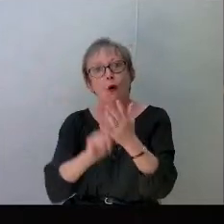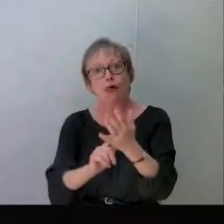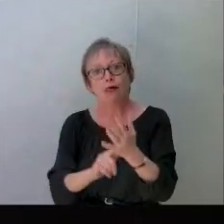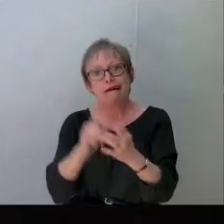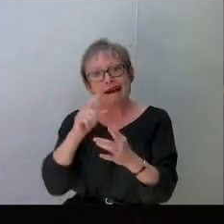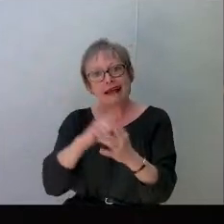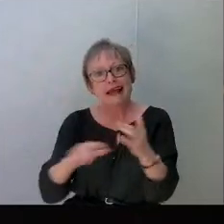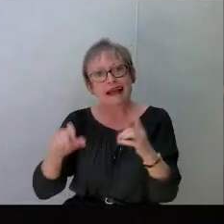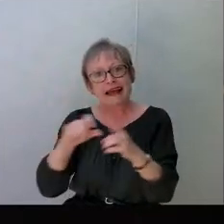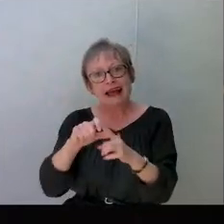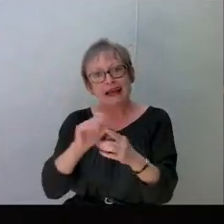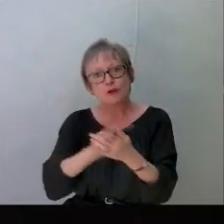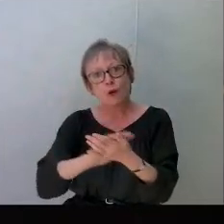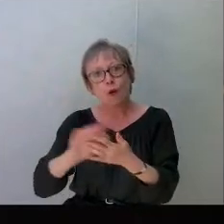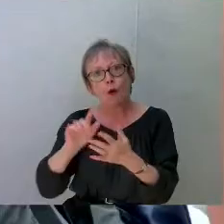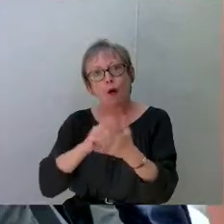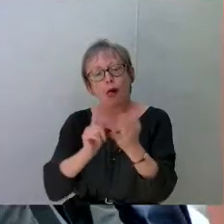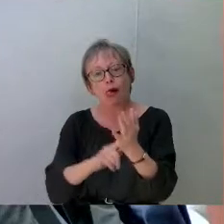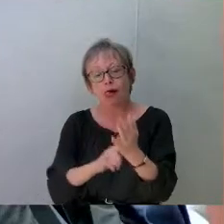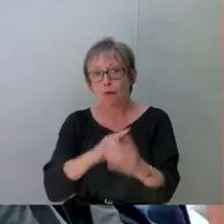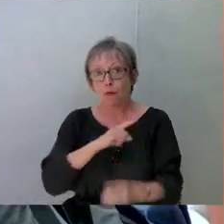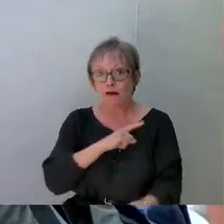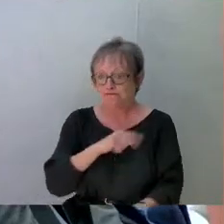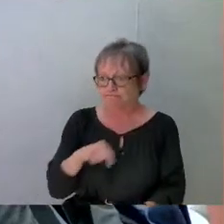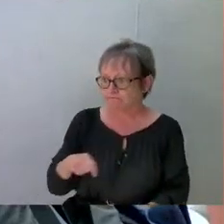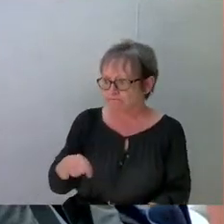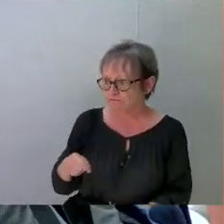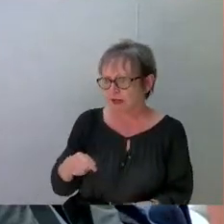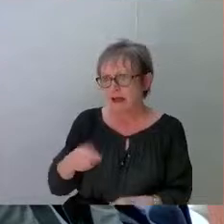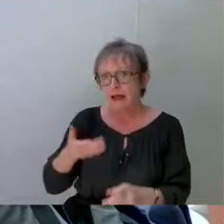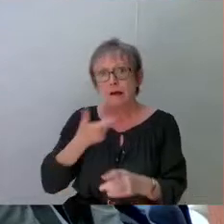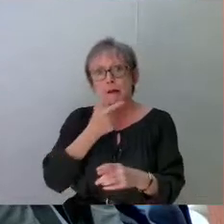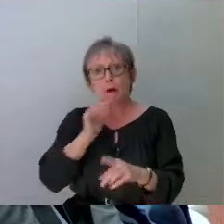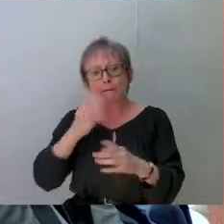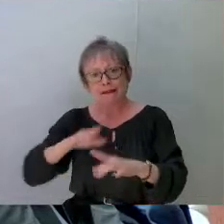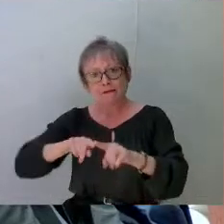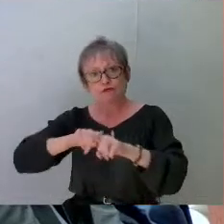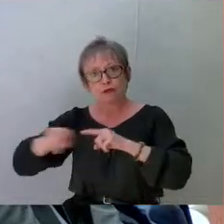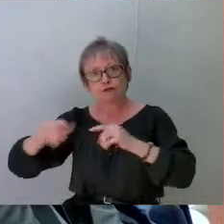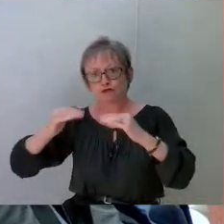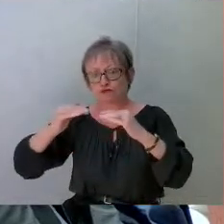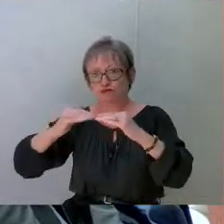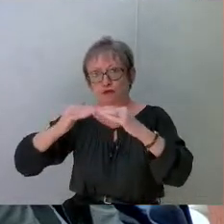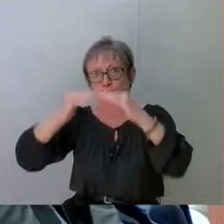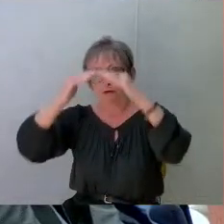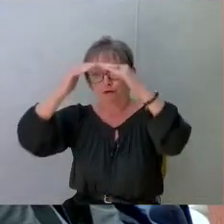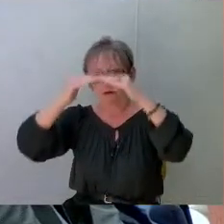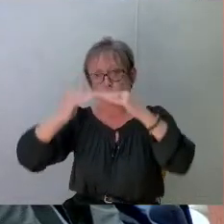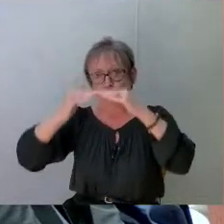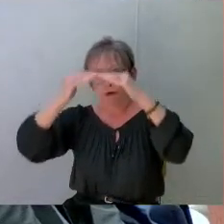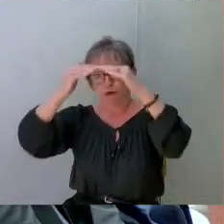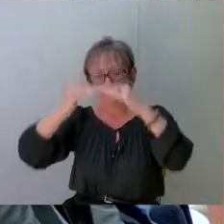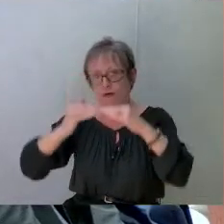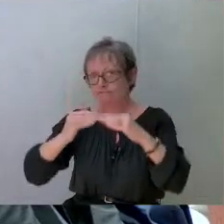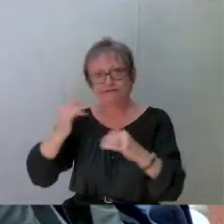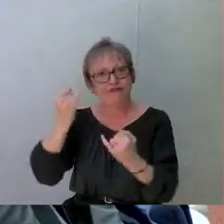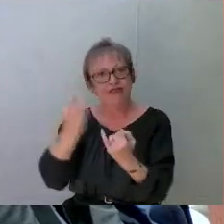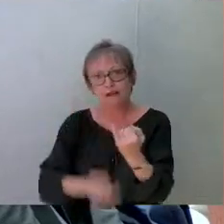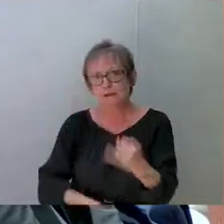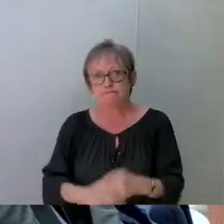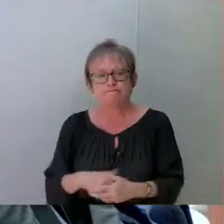Hall. Because lots have tried to raise the roof before you, and they've